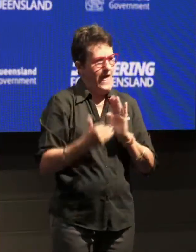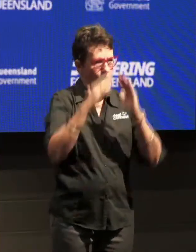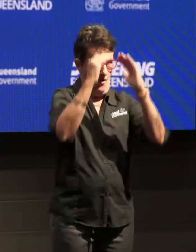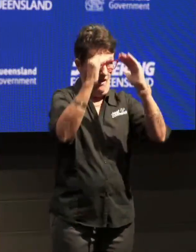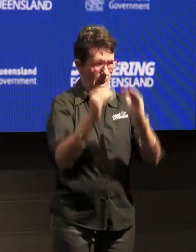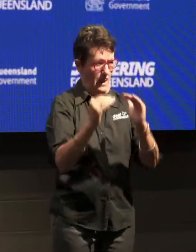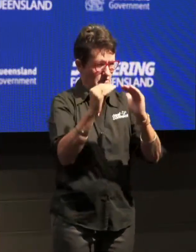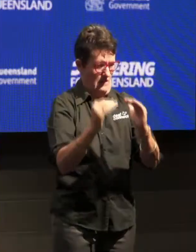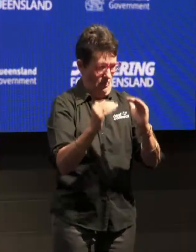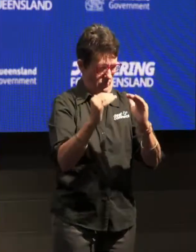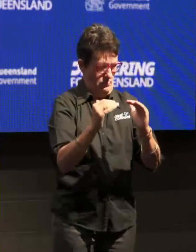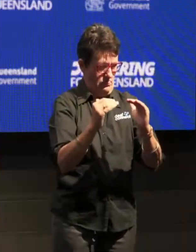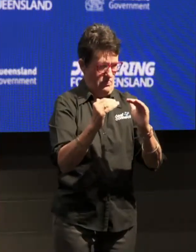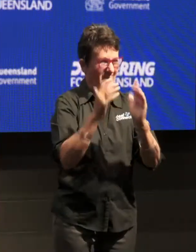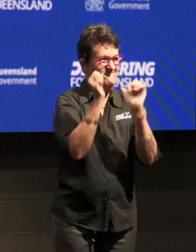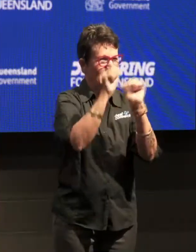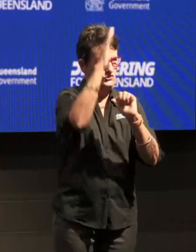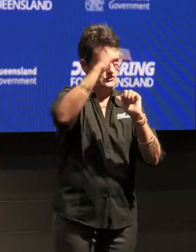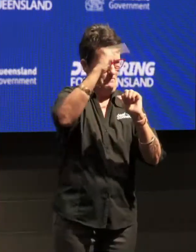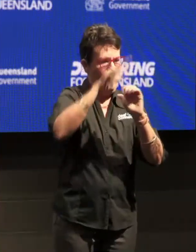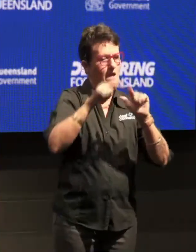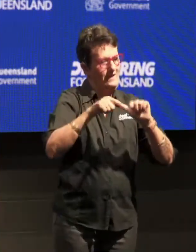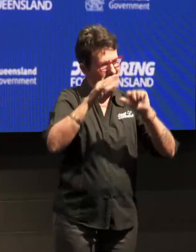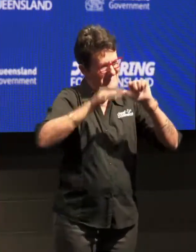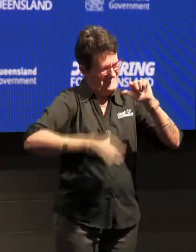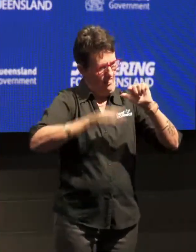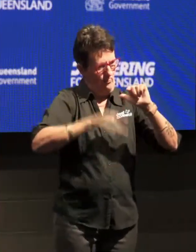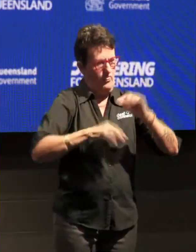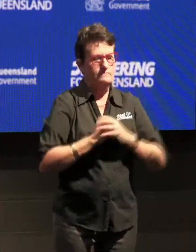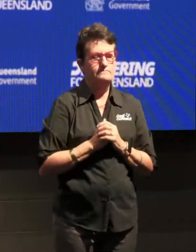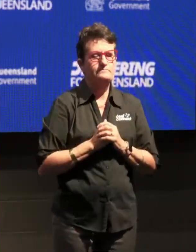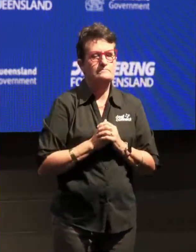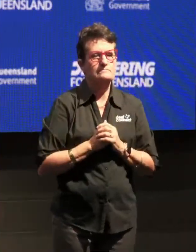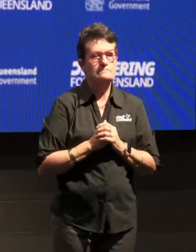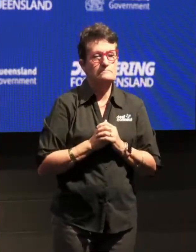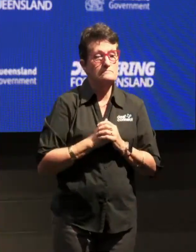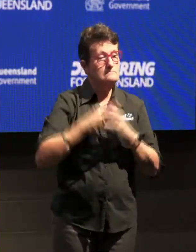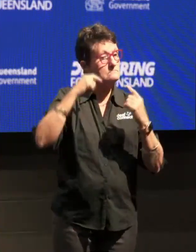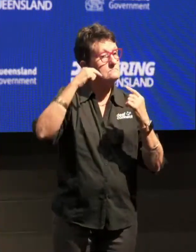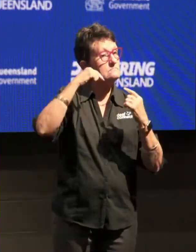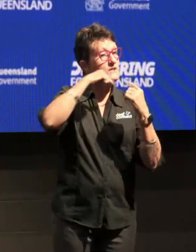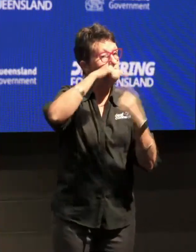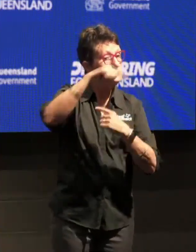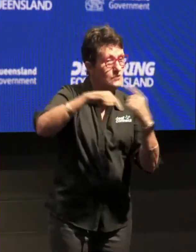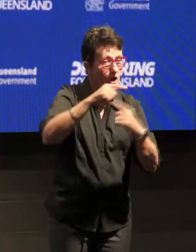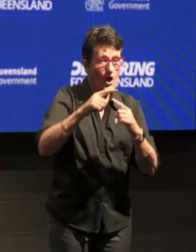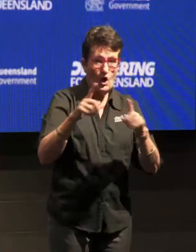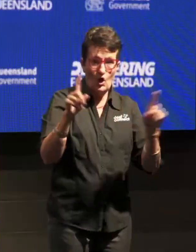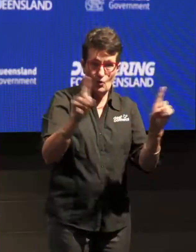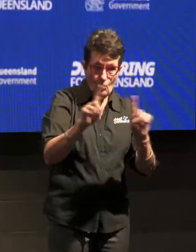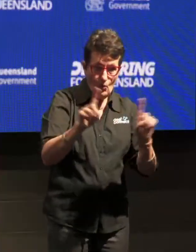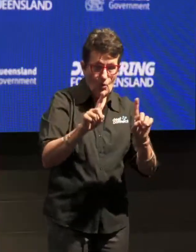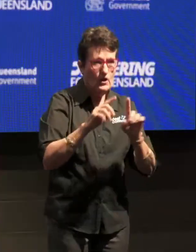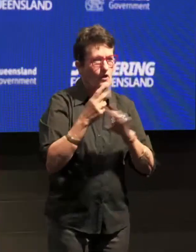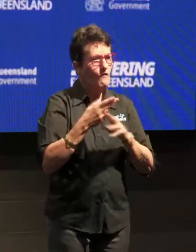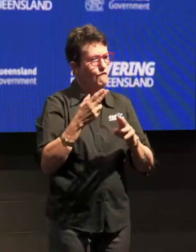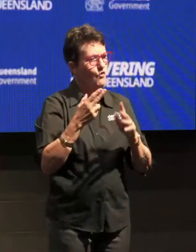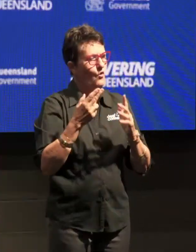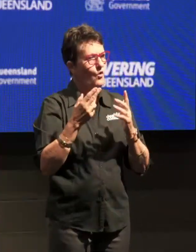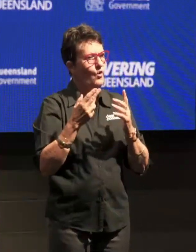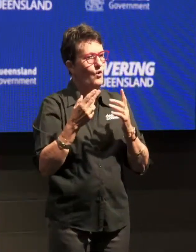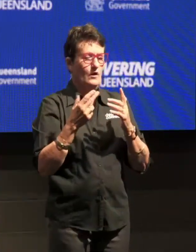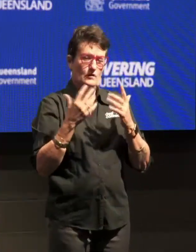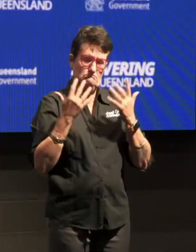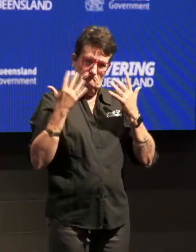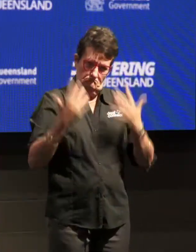tropical cyclone warning area. The tropical cyclone warning is for the onset